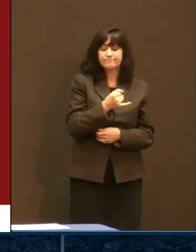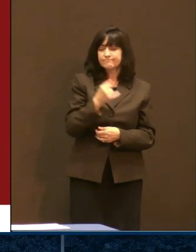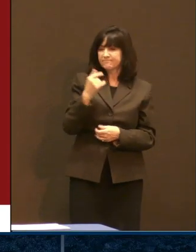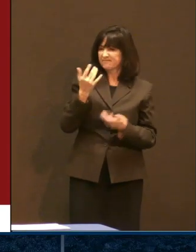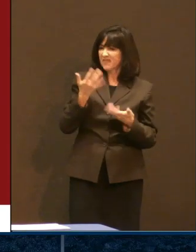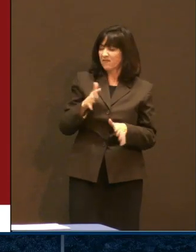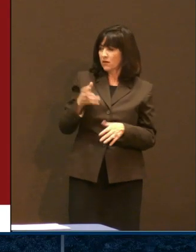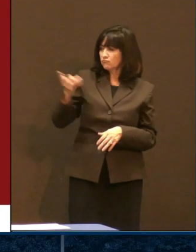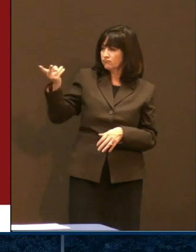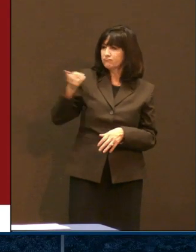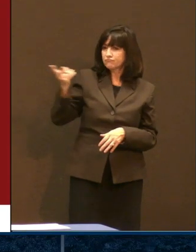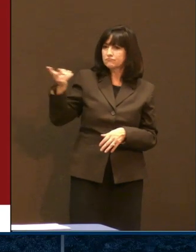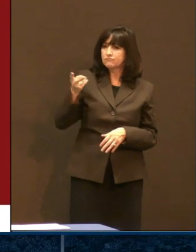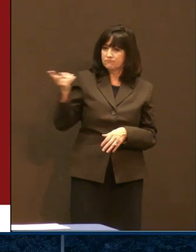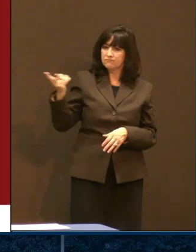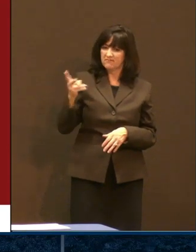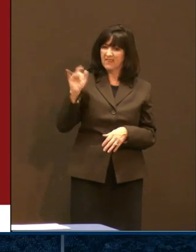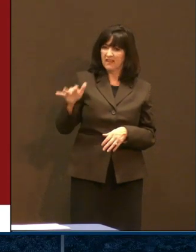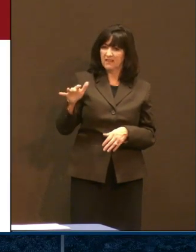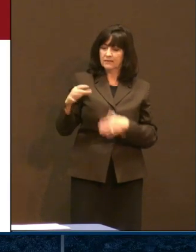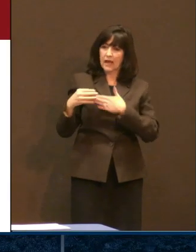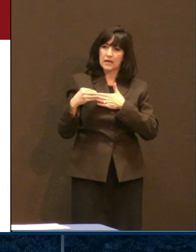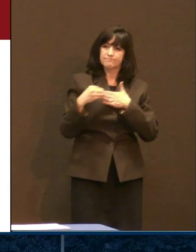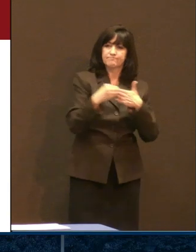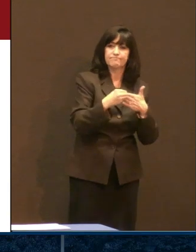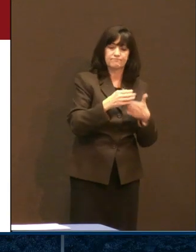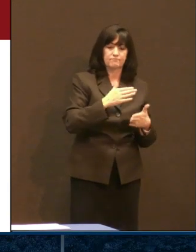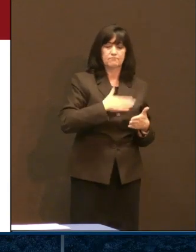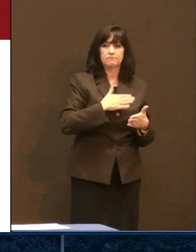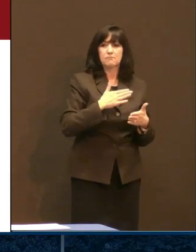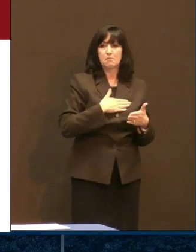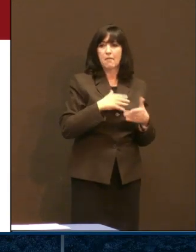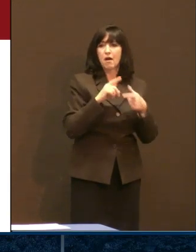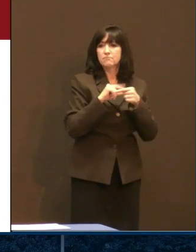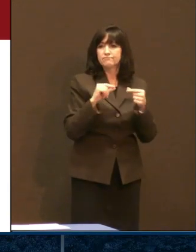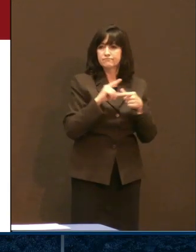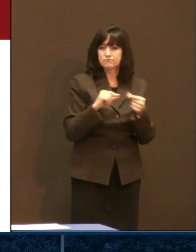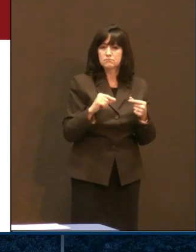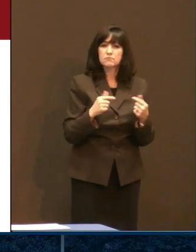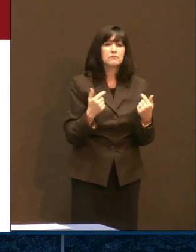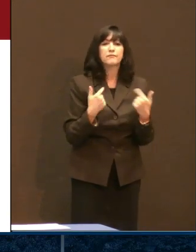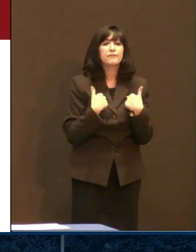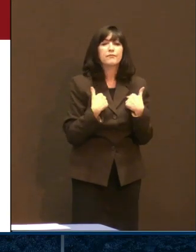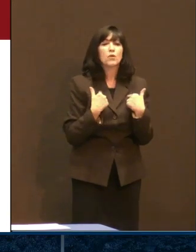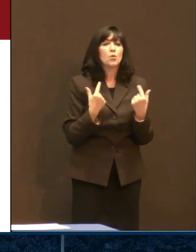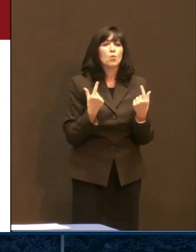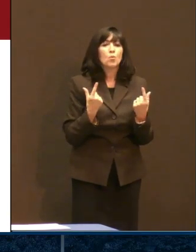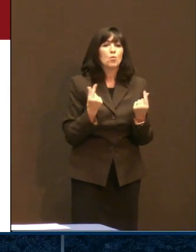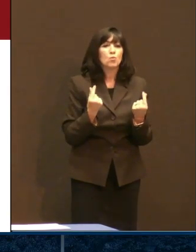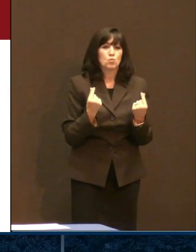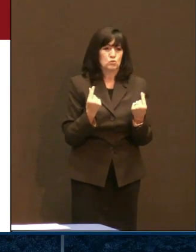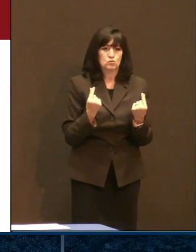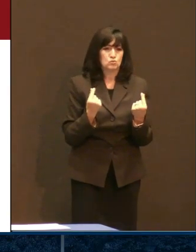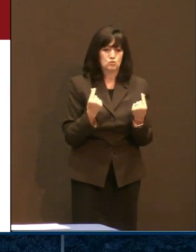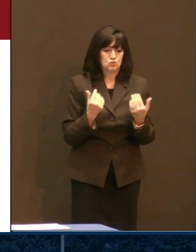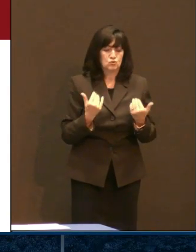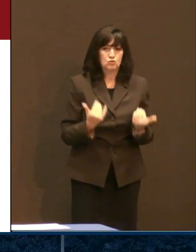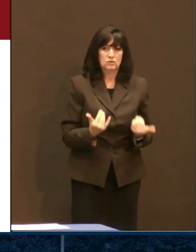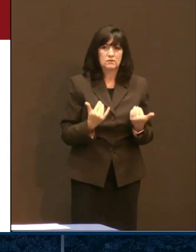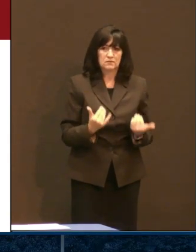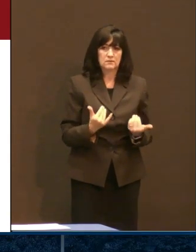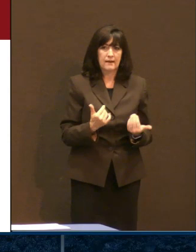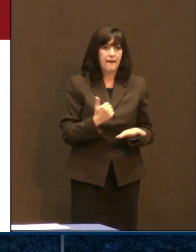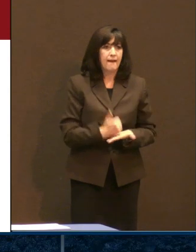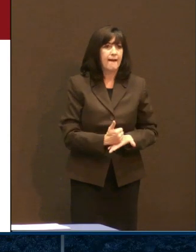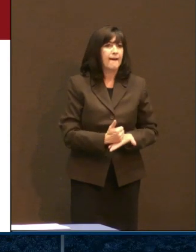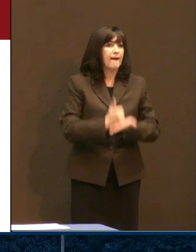about really leads me into my first few slides, which is what we're doing to be proactive. So what are we doing to help those, as Dr. Rattay said, those